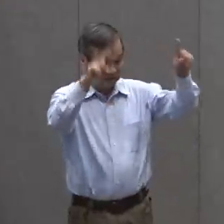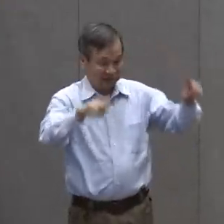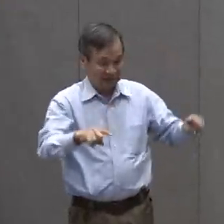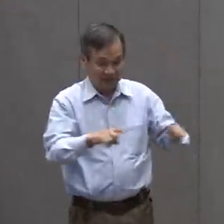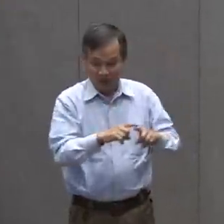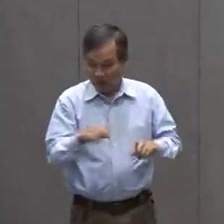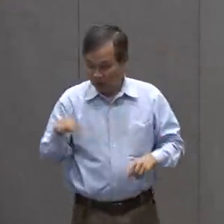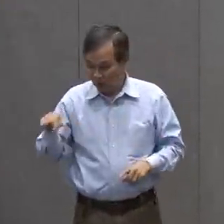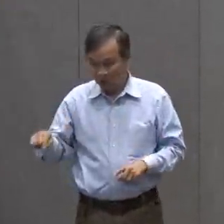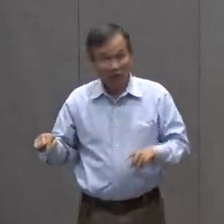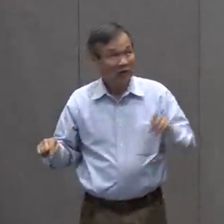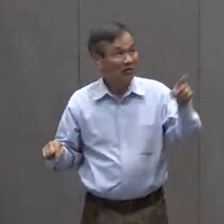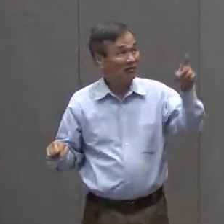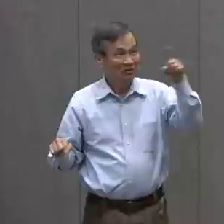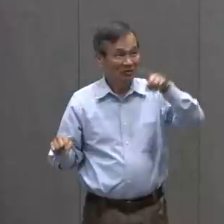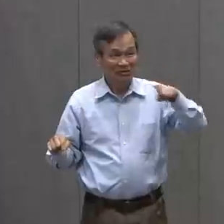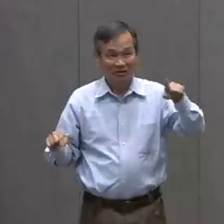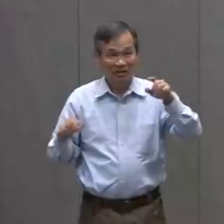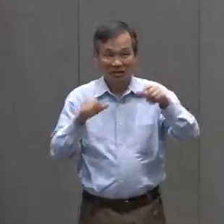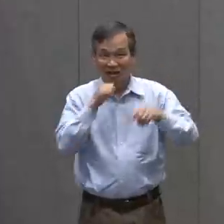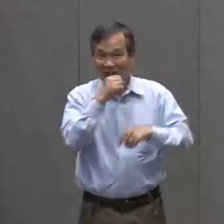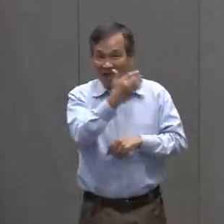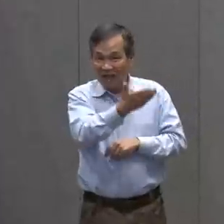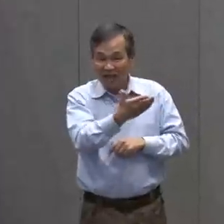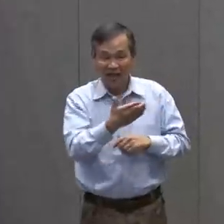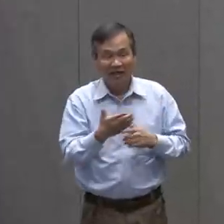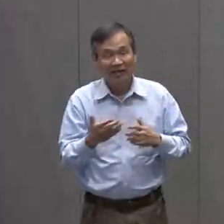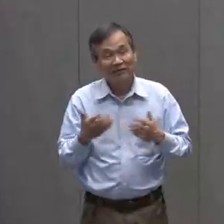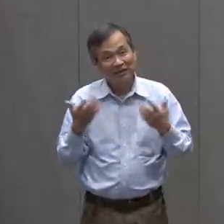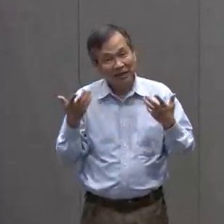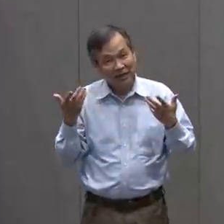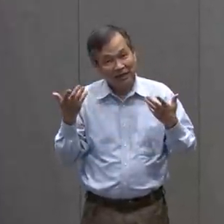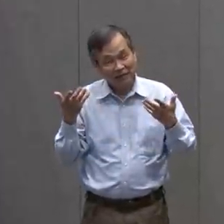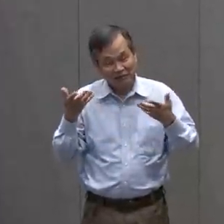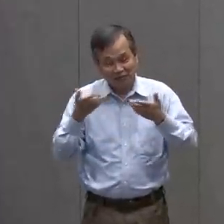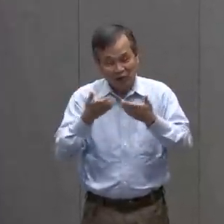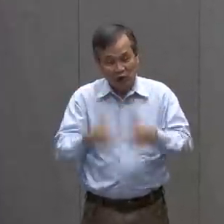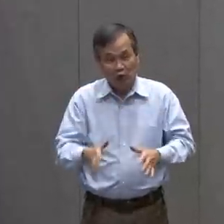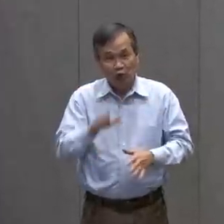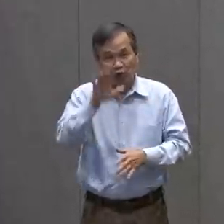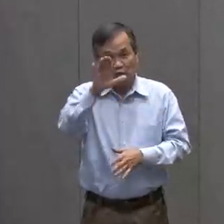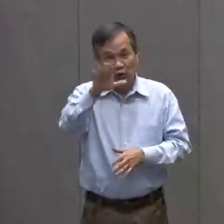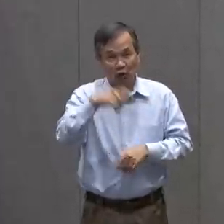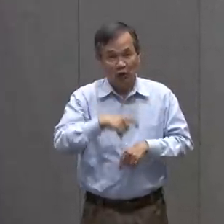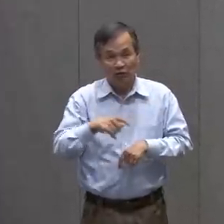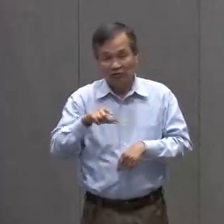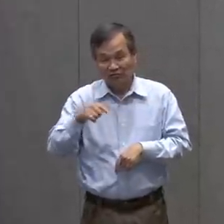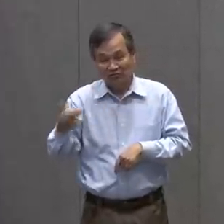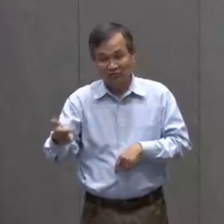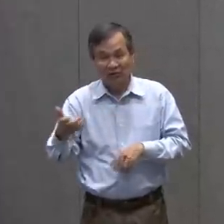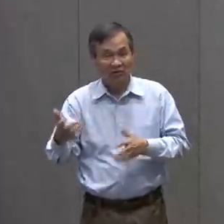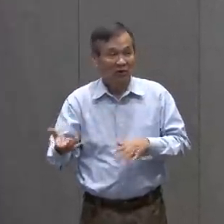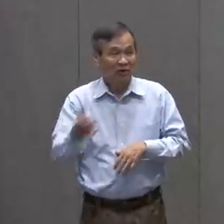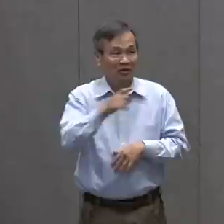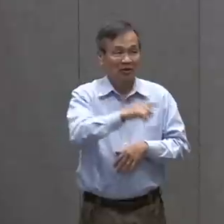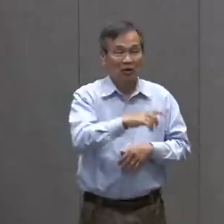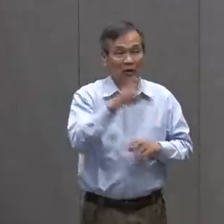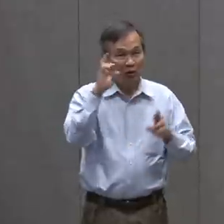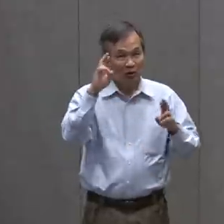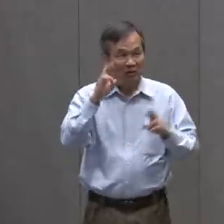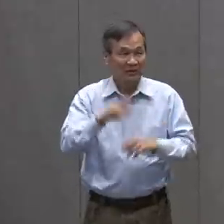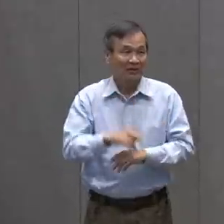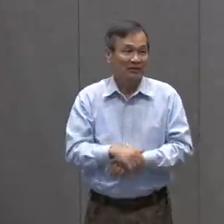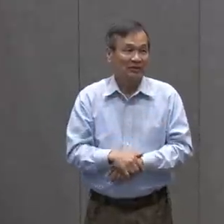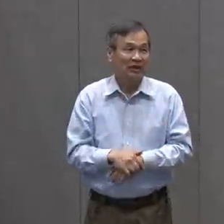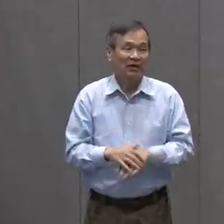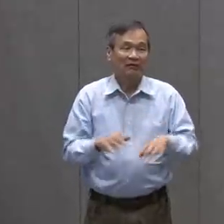has already been covered and there's no other number, you lose your turn. So we want to make sure that our roll is lucky. So I